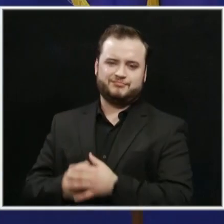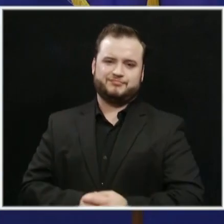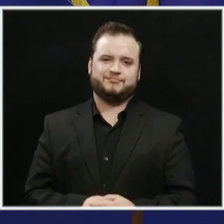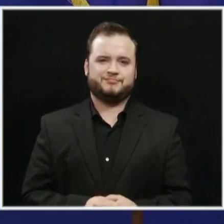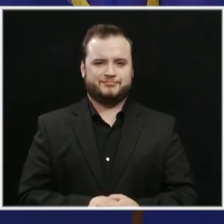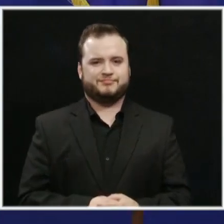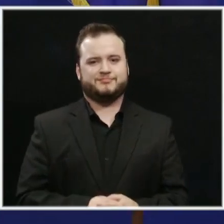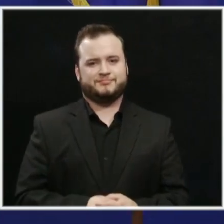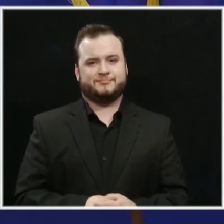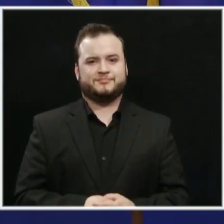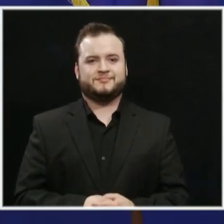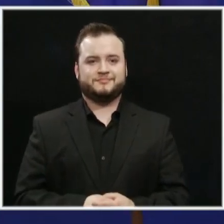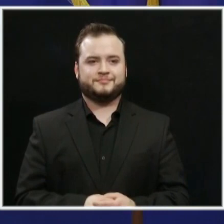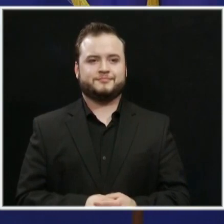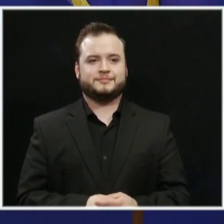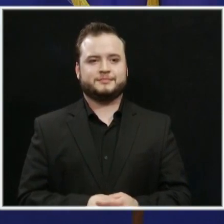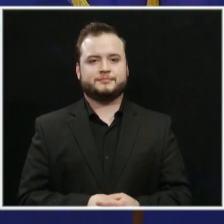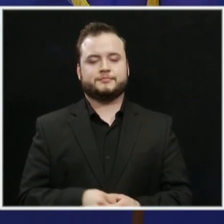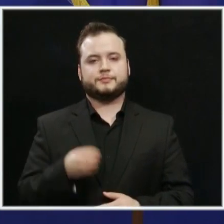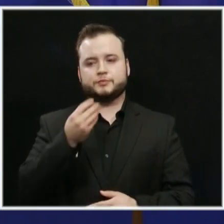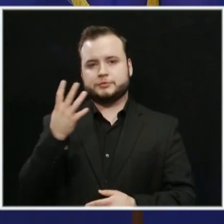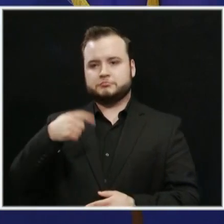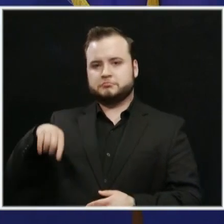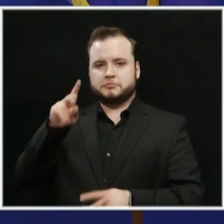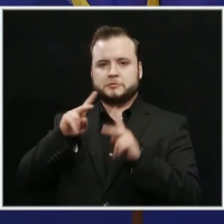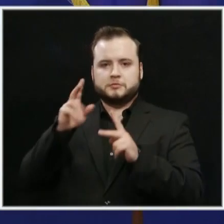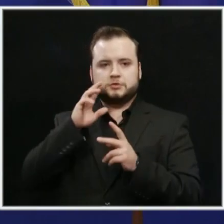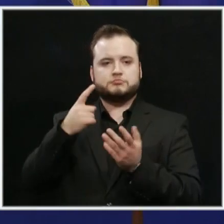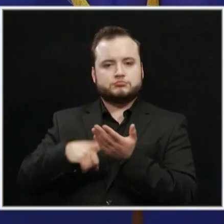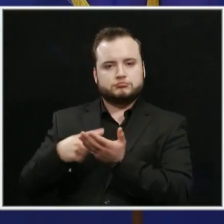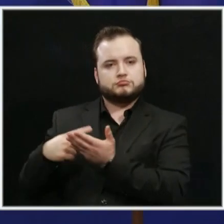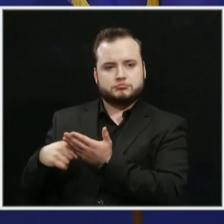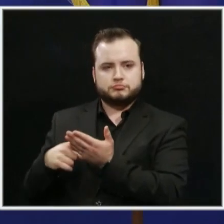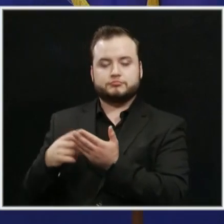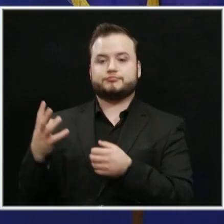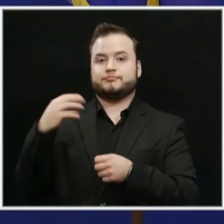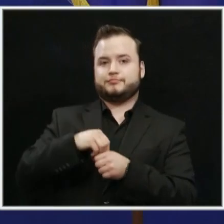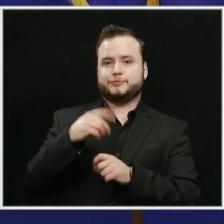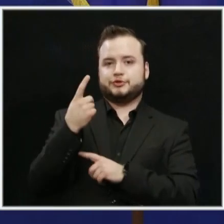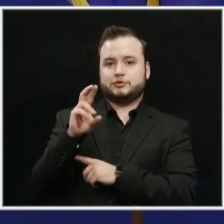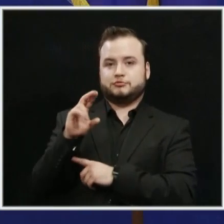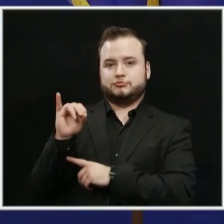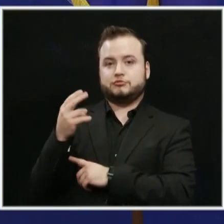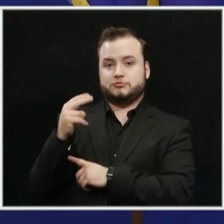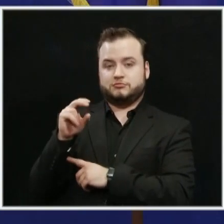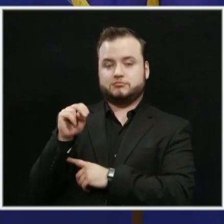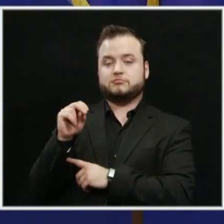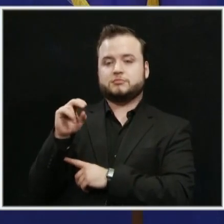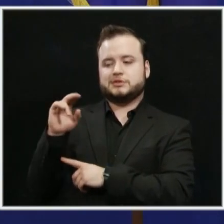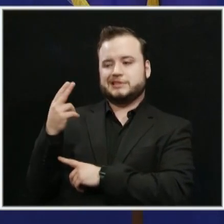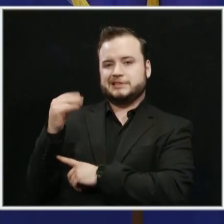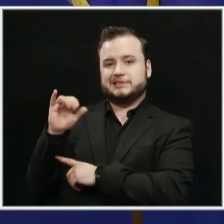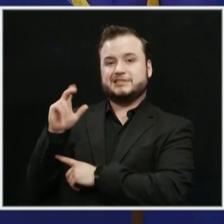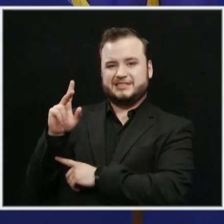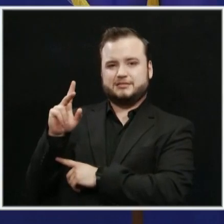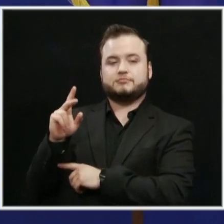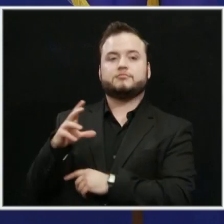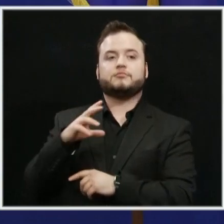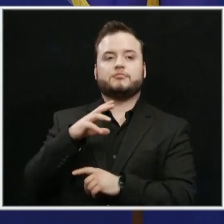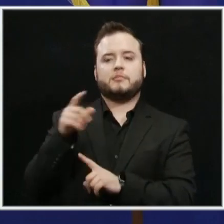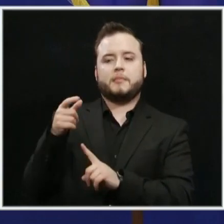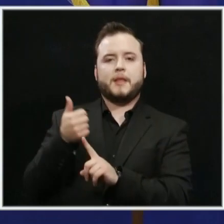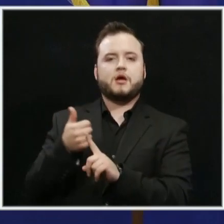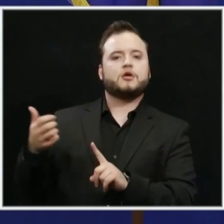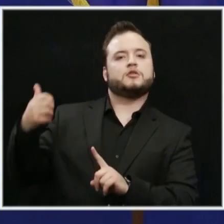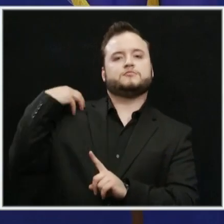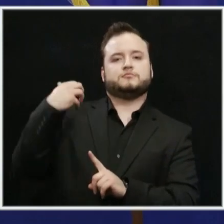folks talk today. I'm going to be joined by Dr. John Hick, who is the Deputy Chief Medical Director at Hennepin County EMS, an expert in